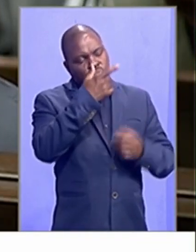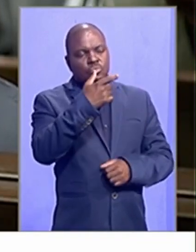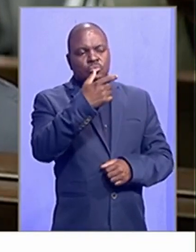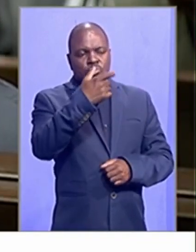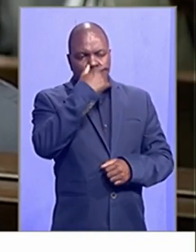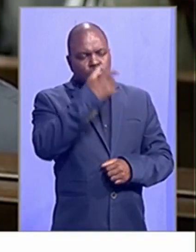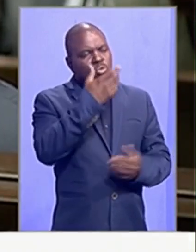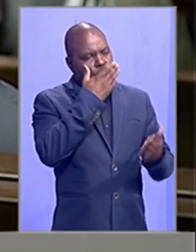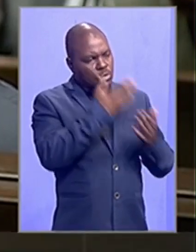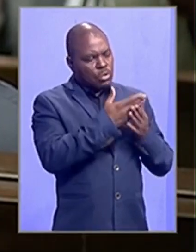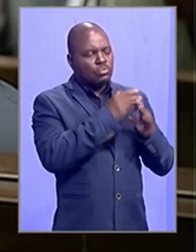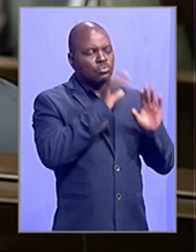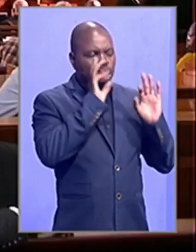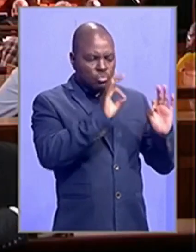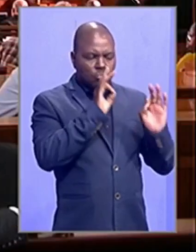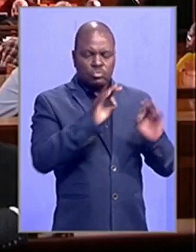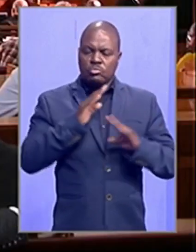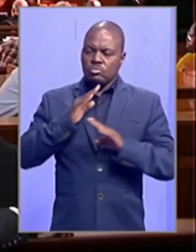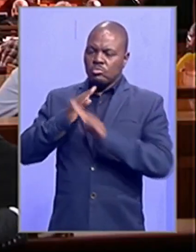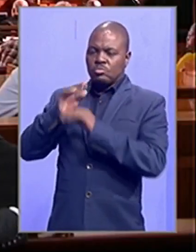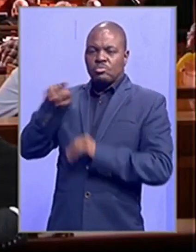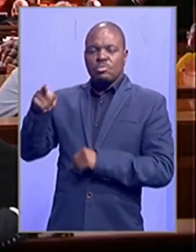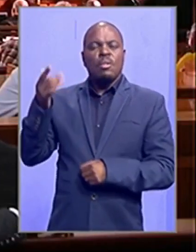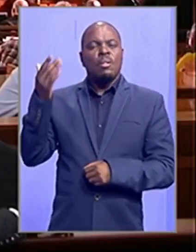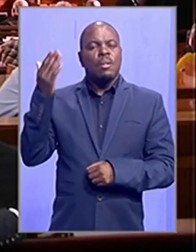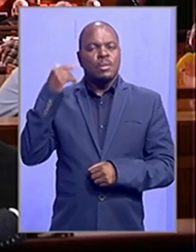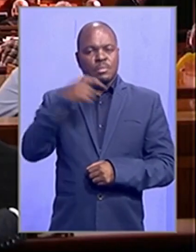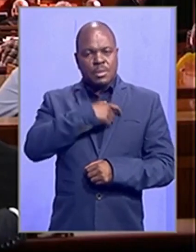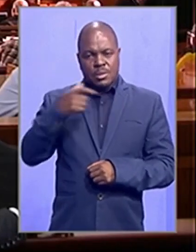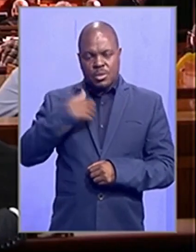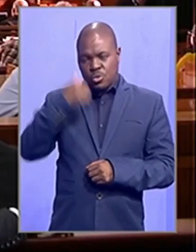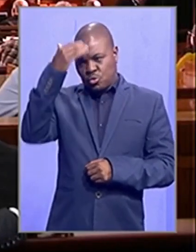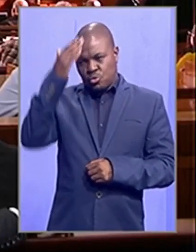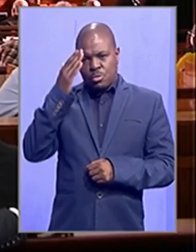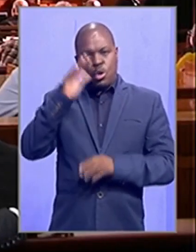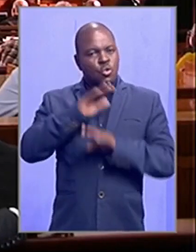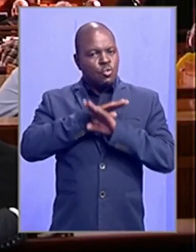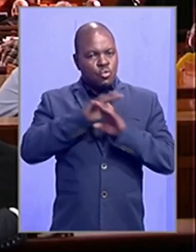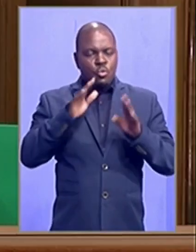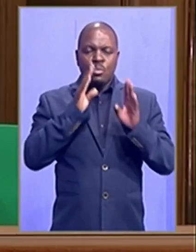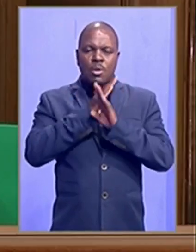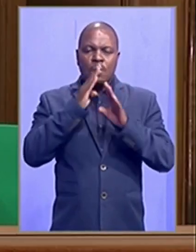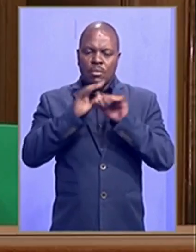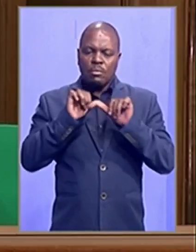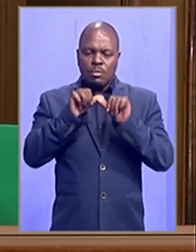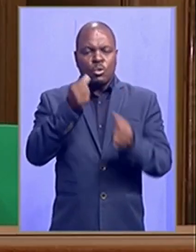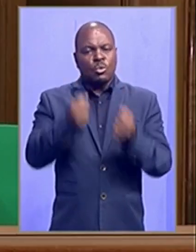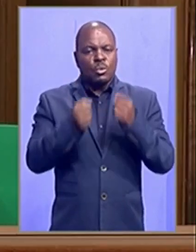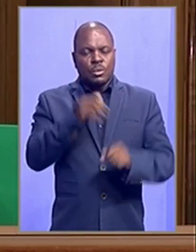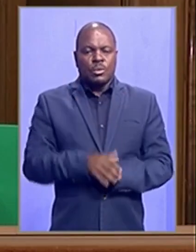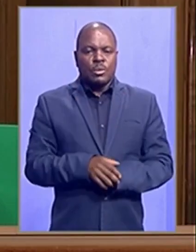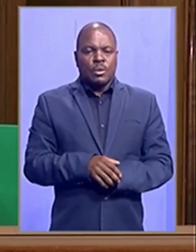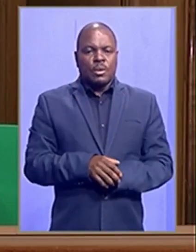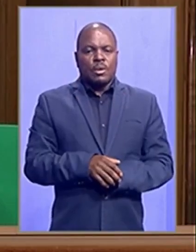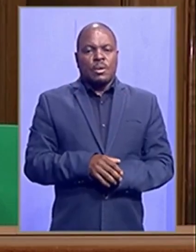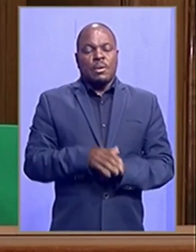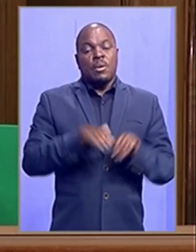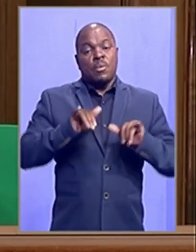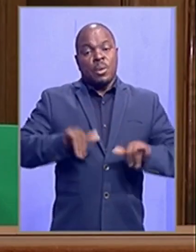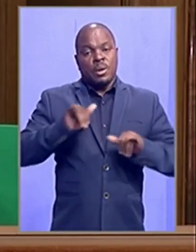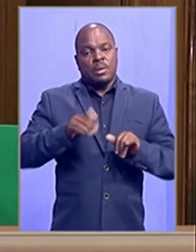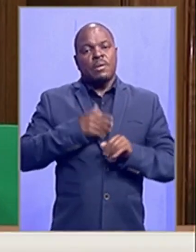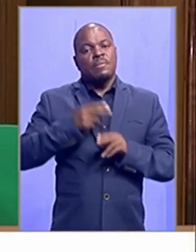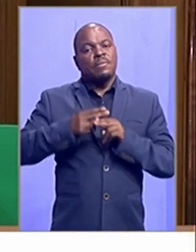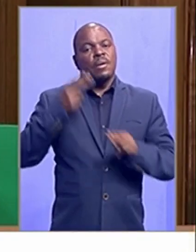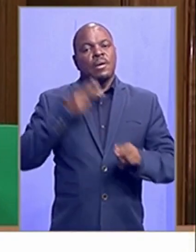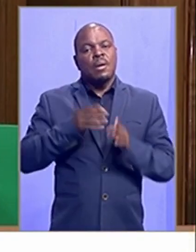ya go thibela mopresidente wa peleng wa naga Jacob Zuma go tšwela pele ka tsheko ya poraebete. Pending the final determination of Part B,